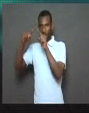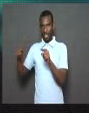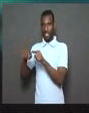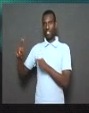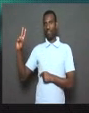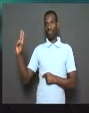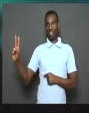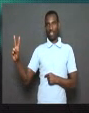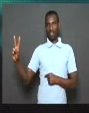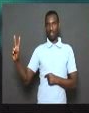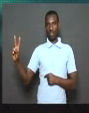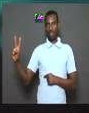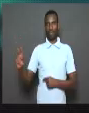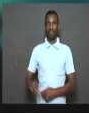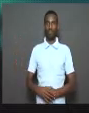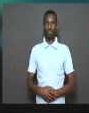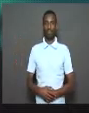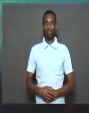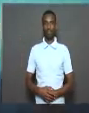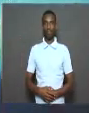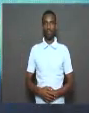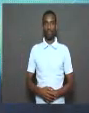delta V.